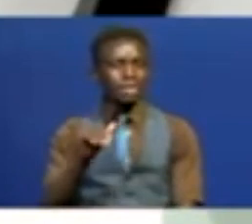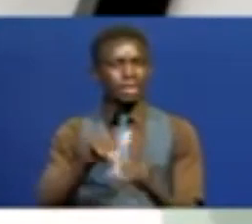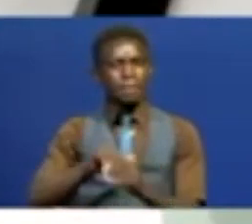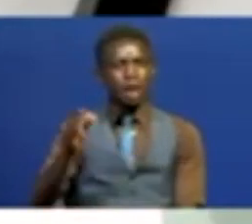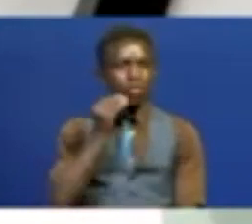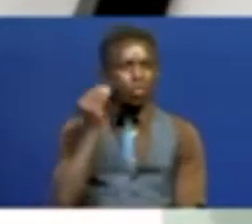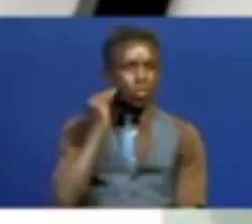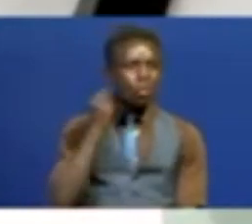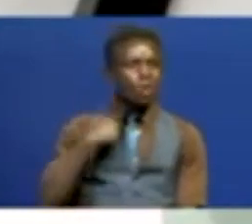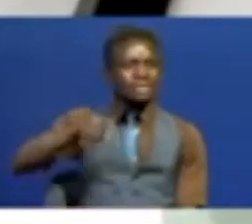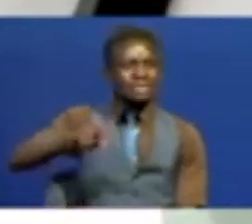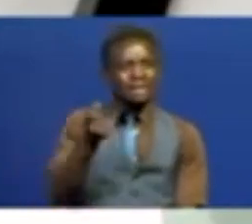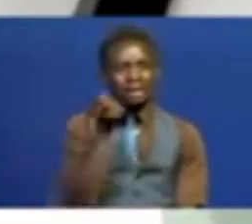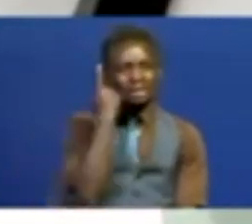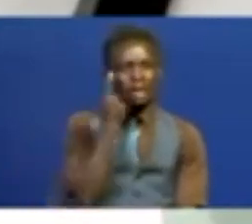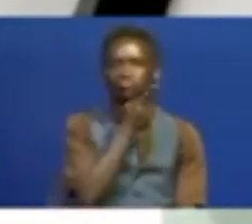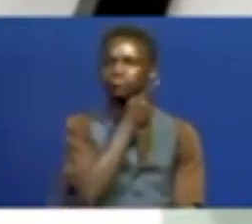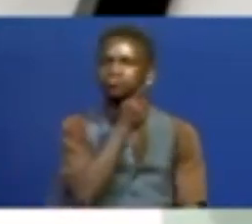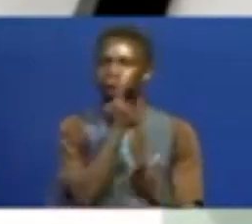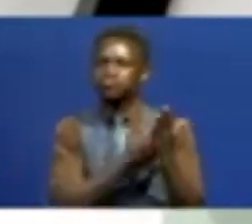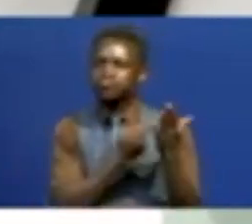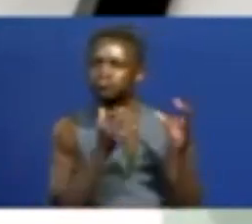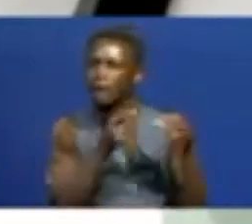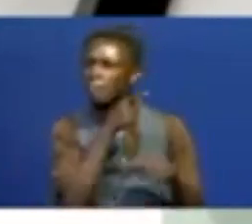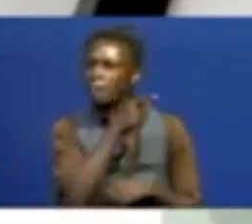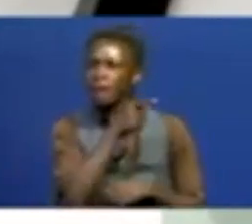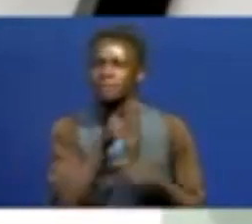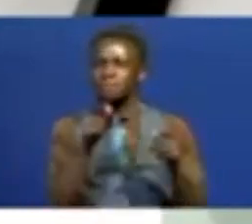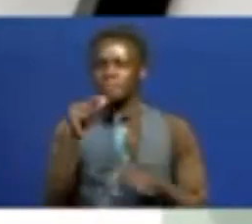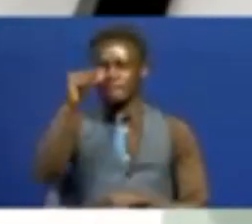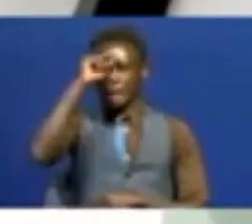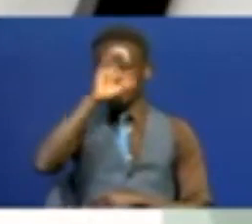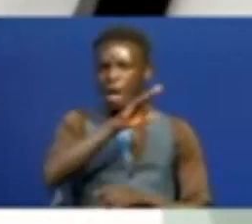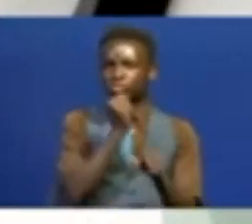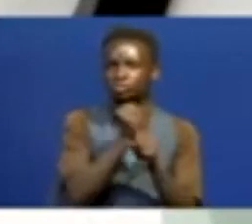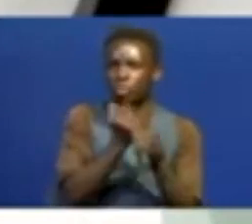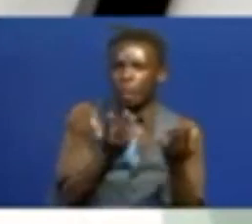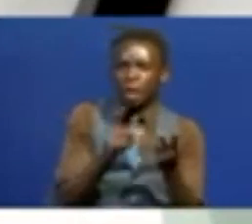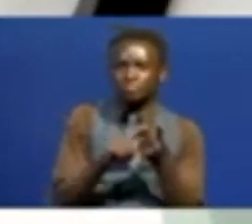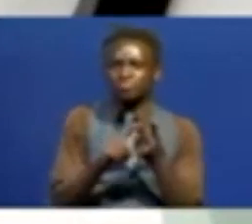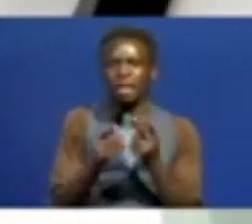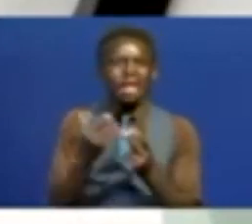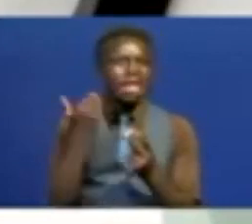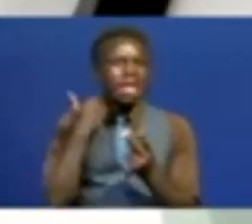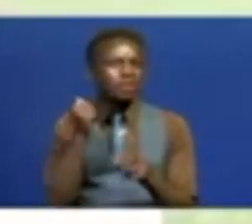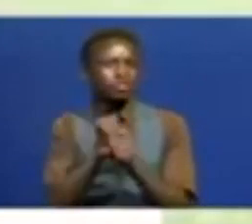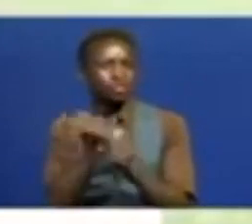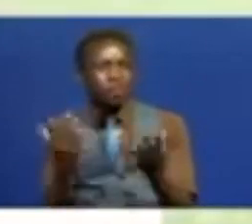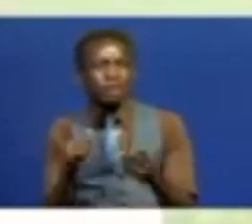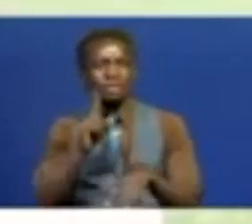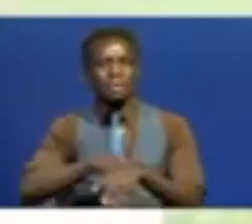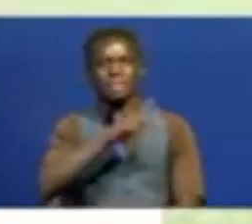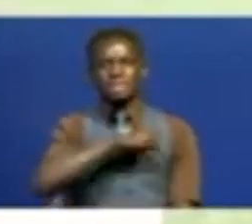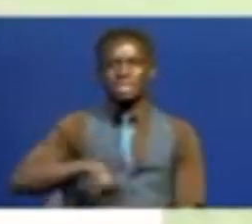understand what the British monarchy means to the people of England, the do's, the don'ts, when the king is around.